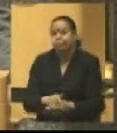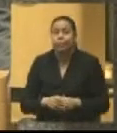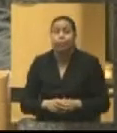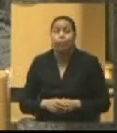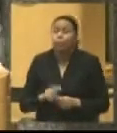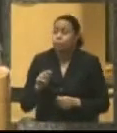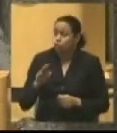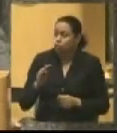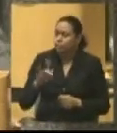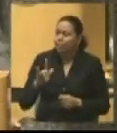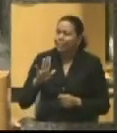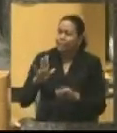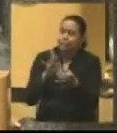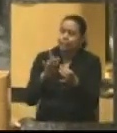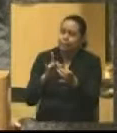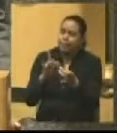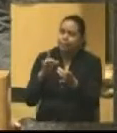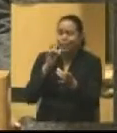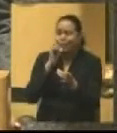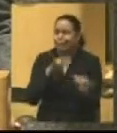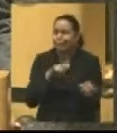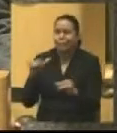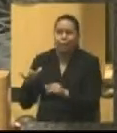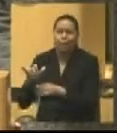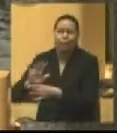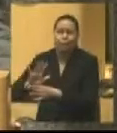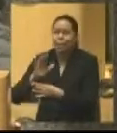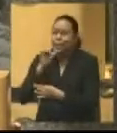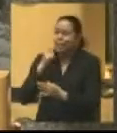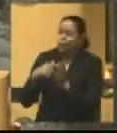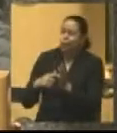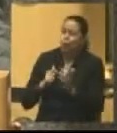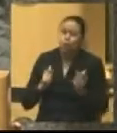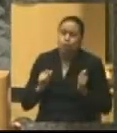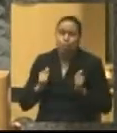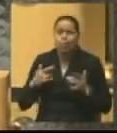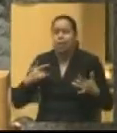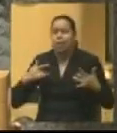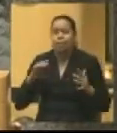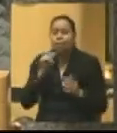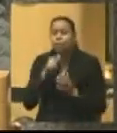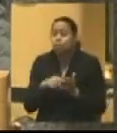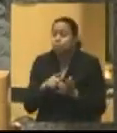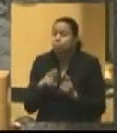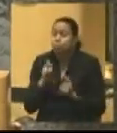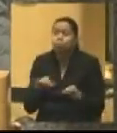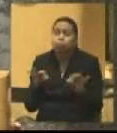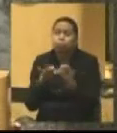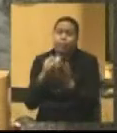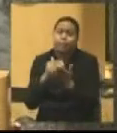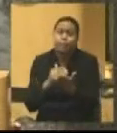Trumbull's speech lacks the human drama of Charles Hayes's announcement of emancipation to his slaves, but it suggests an equally important